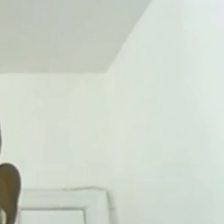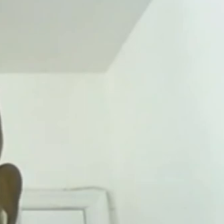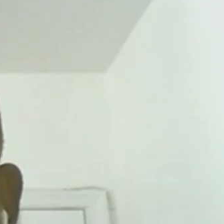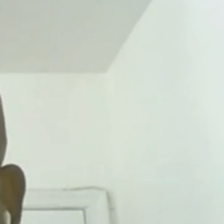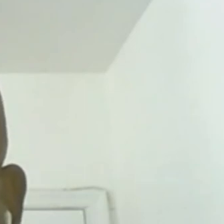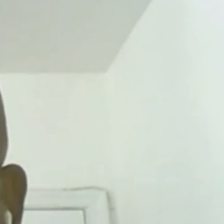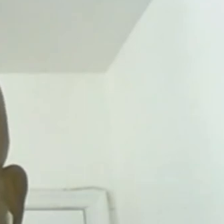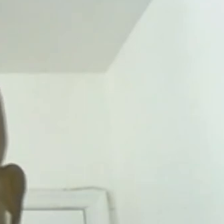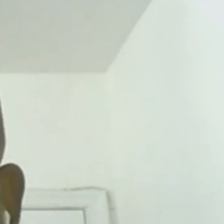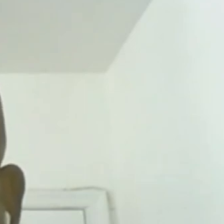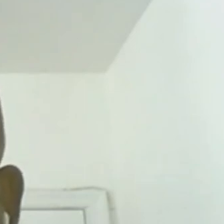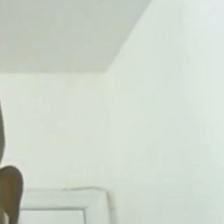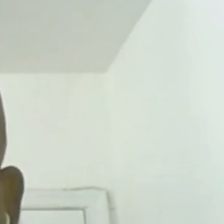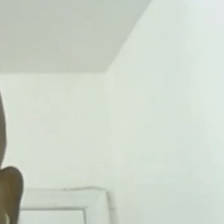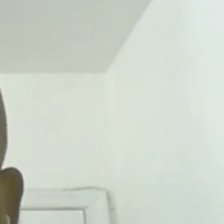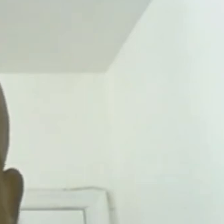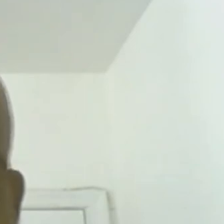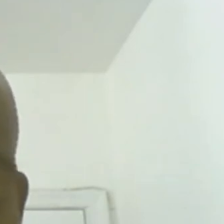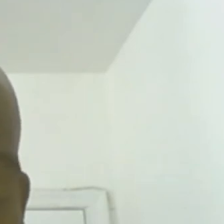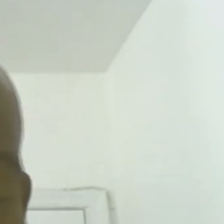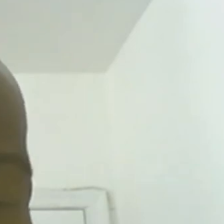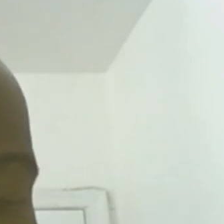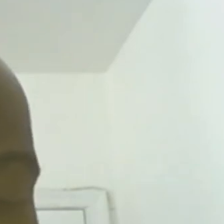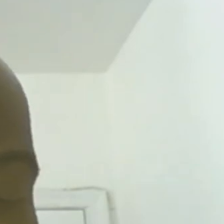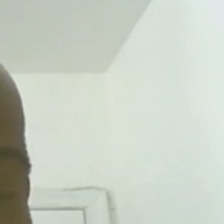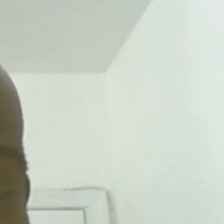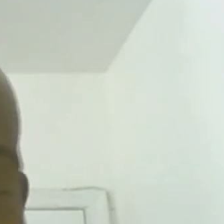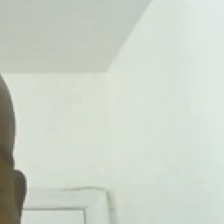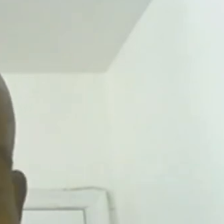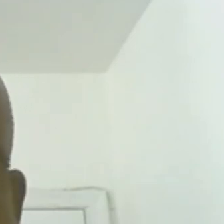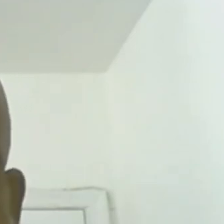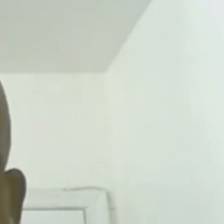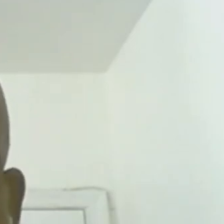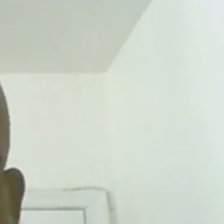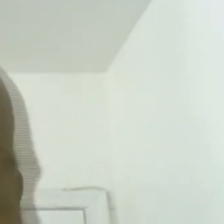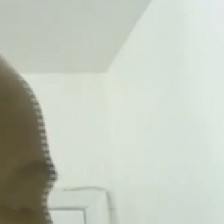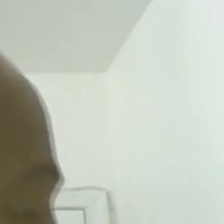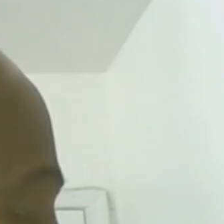taking place today. Thank you for your attendance and have a great rest of your day.